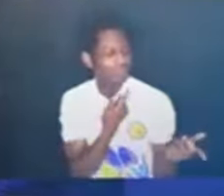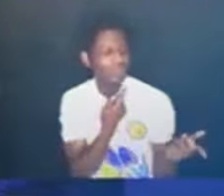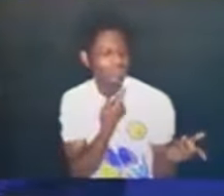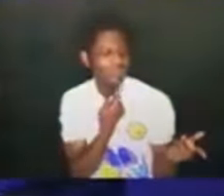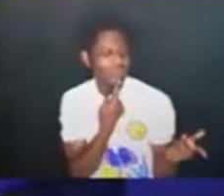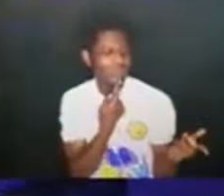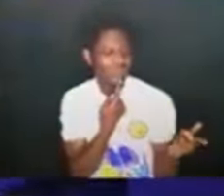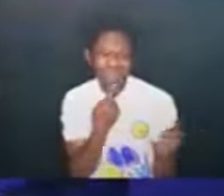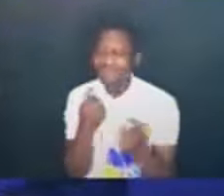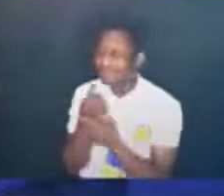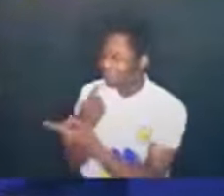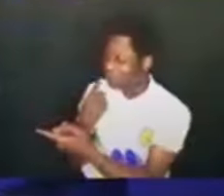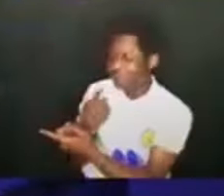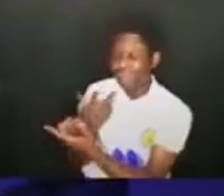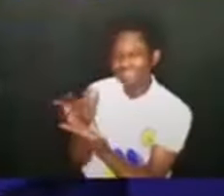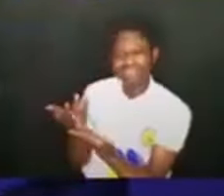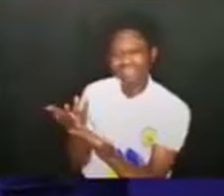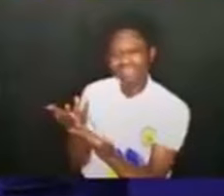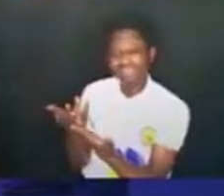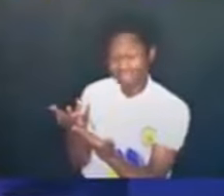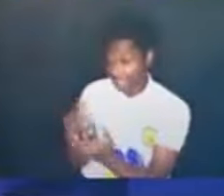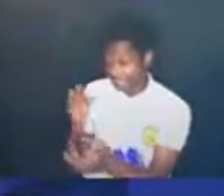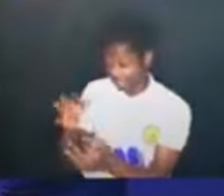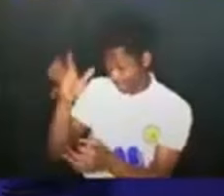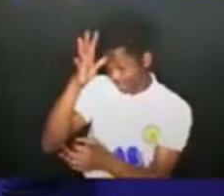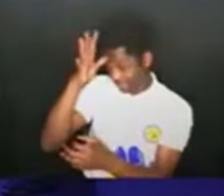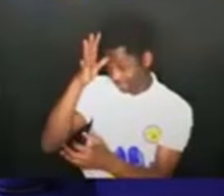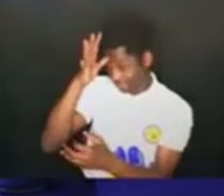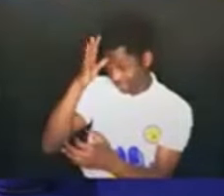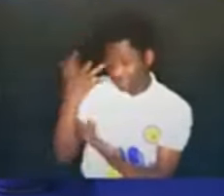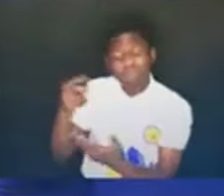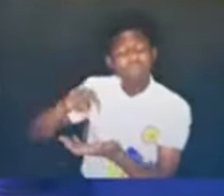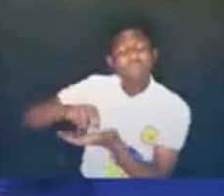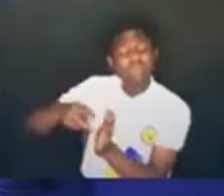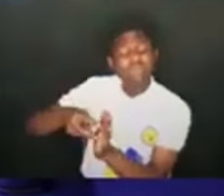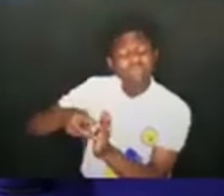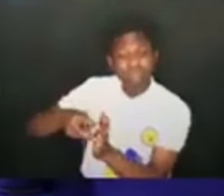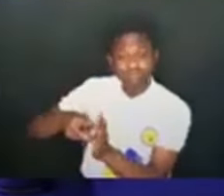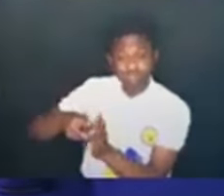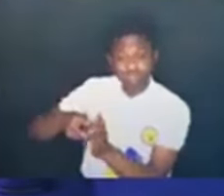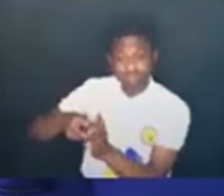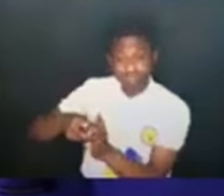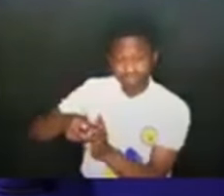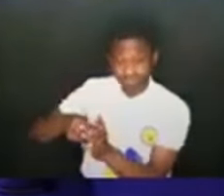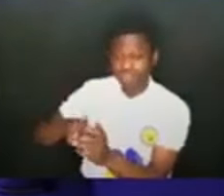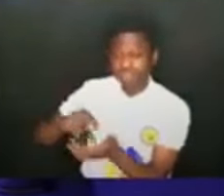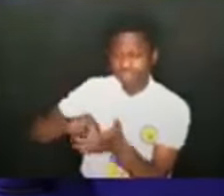You see? And above all, if you are a father, what that means is that your father is